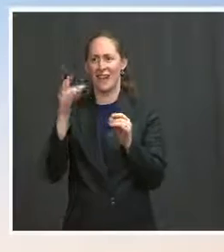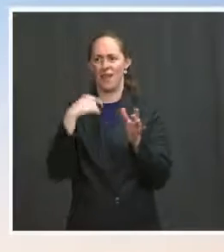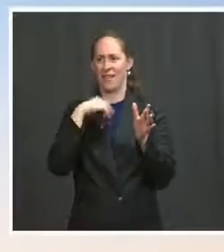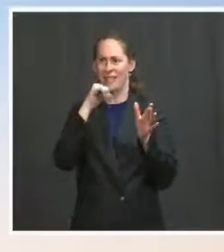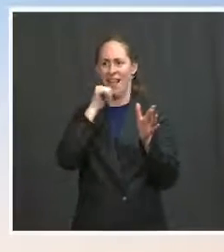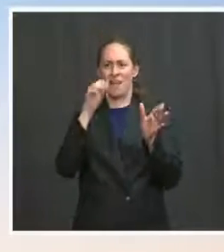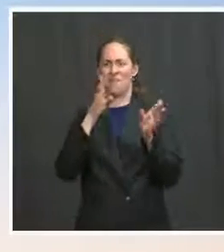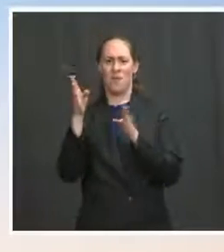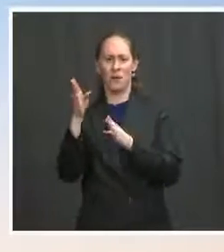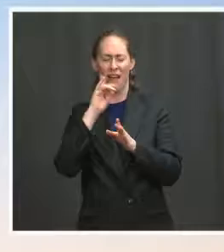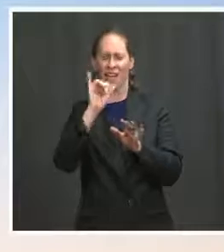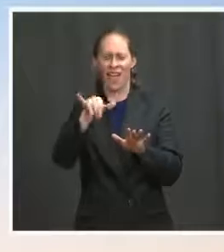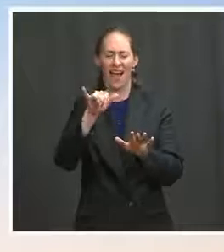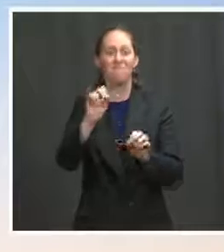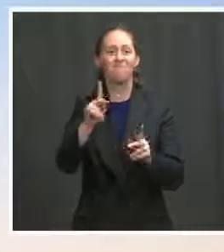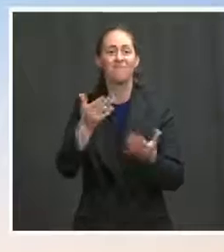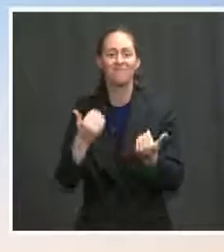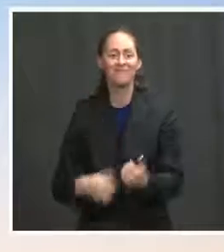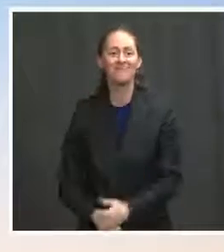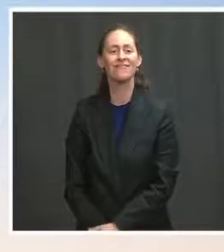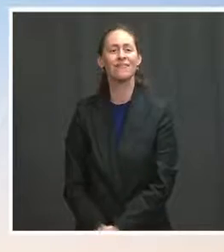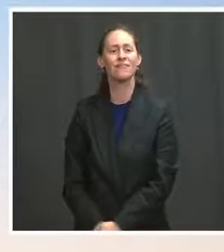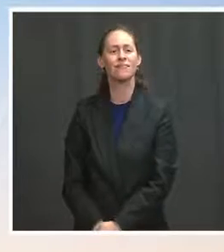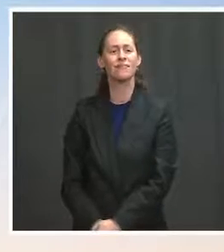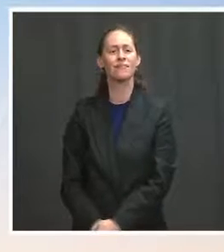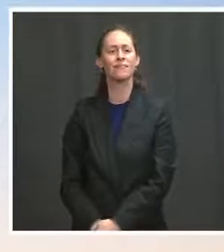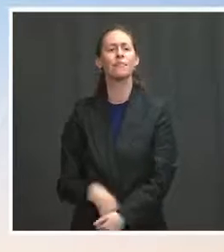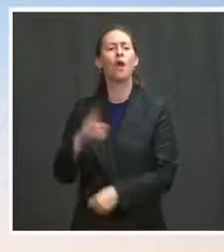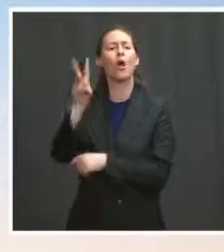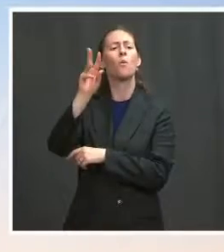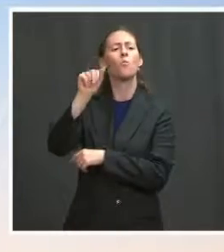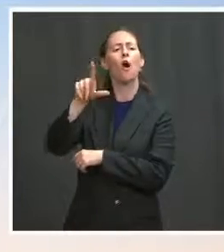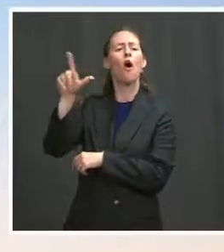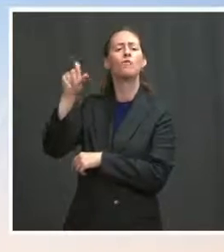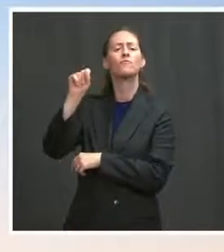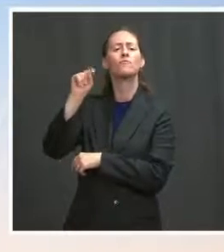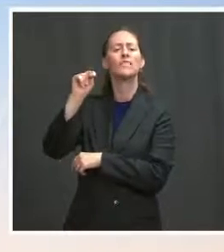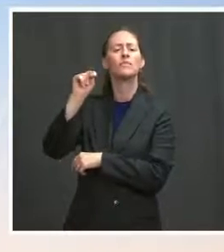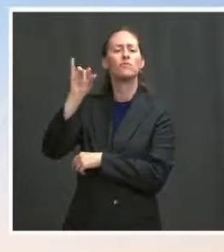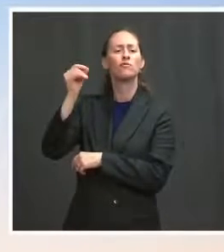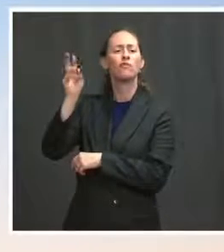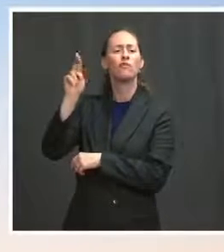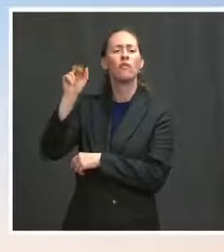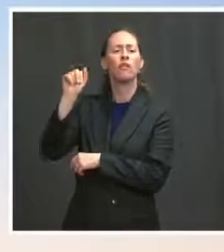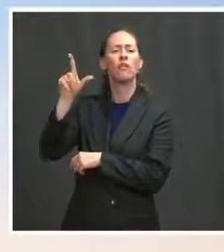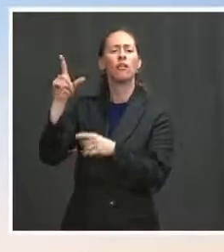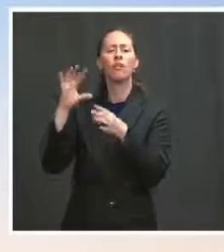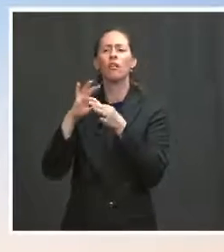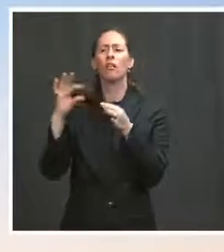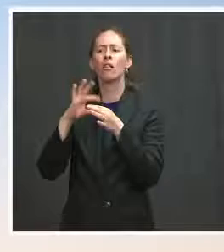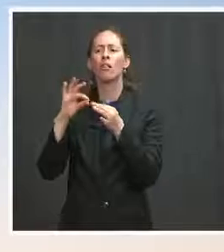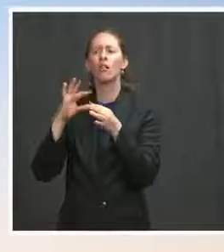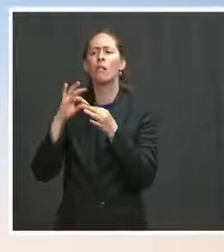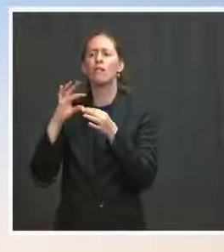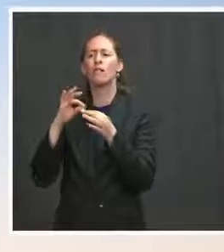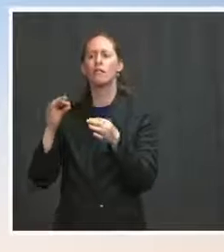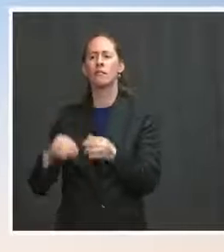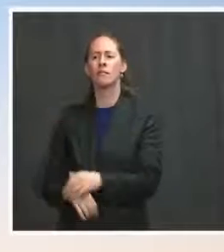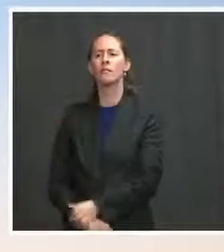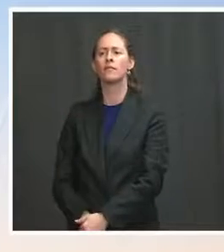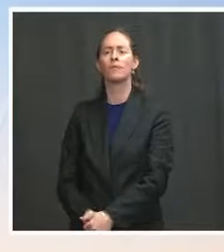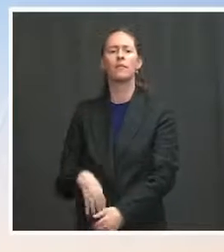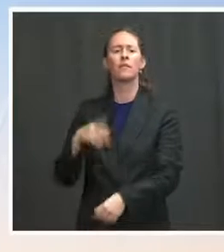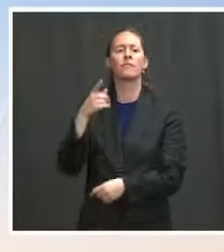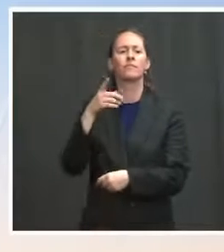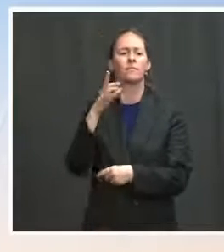Well, the Wall Street Journal had a good article about them this week. They are dying at a record pace. 800 of them died in the last year, and I